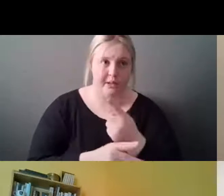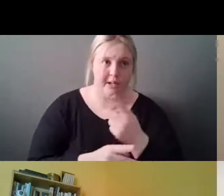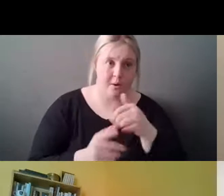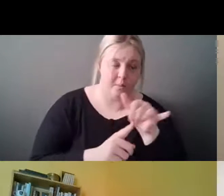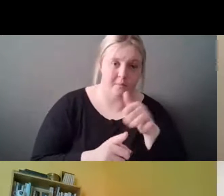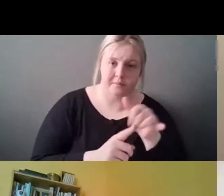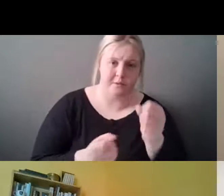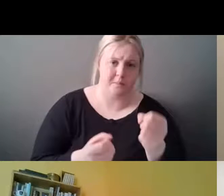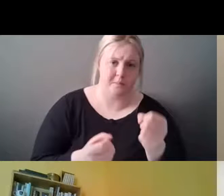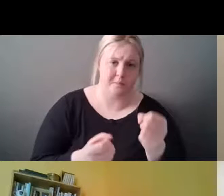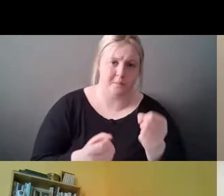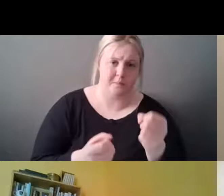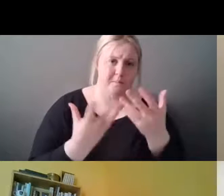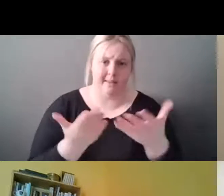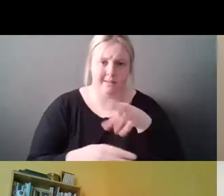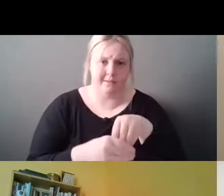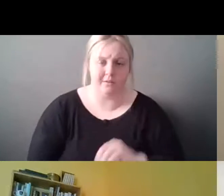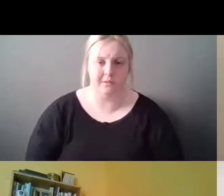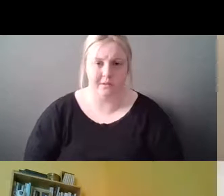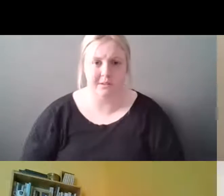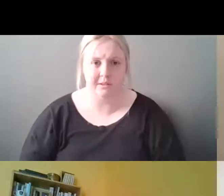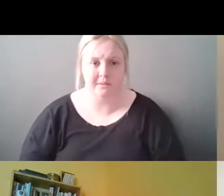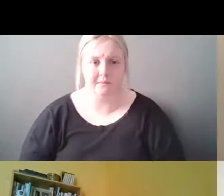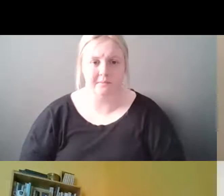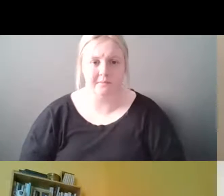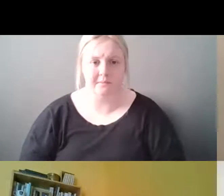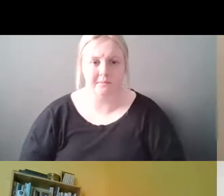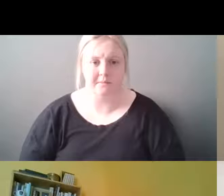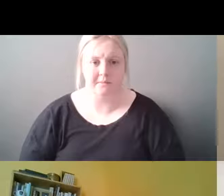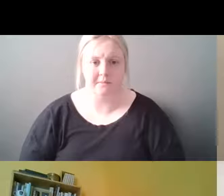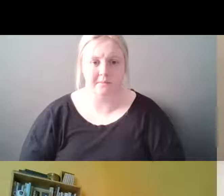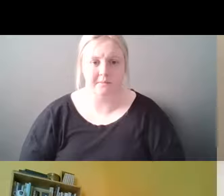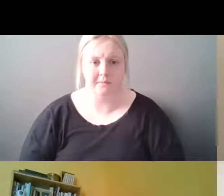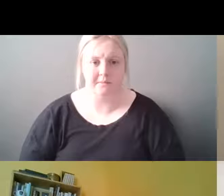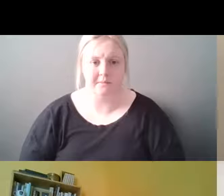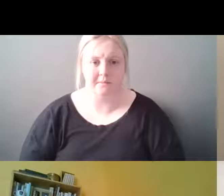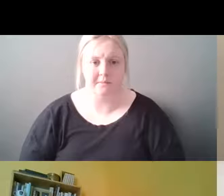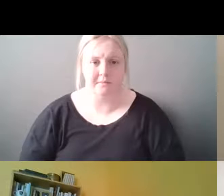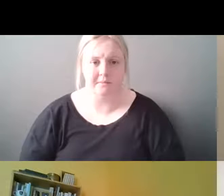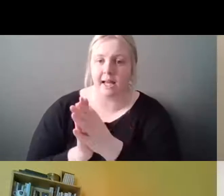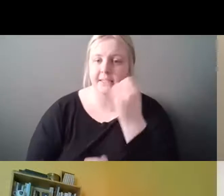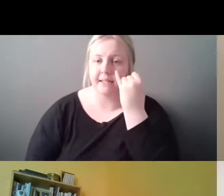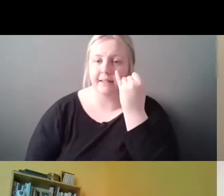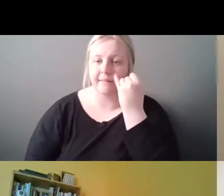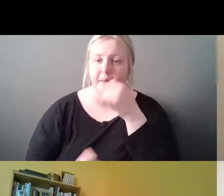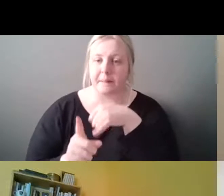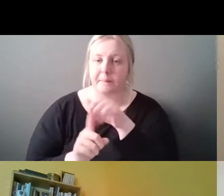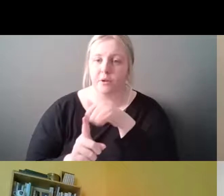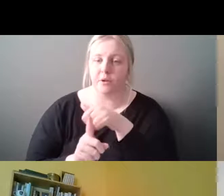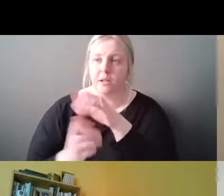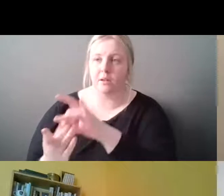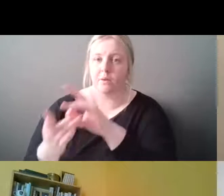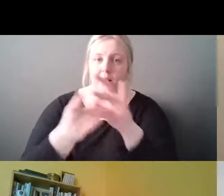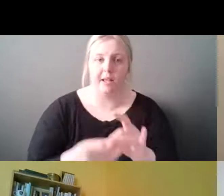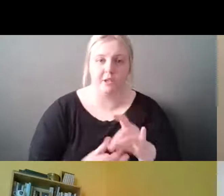between older adults. Kirsten, there was just a comment too about asking if bullying was related to ageism and what your thoughts